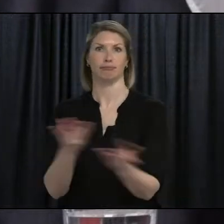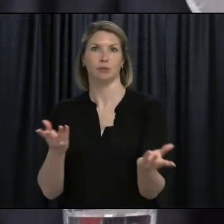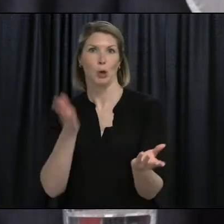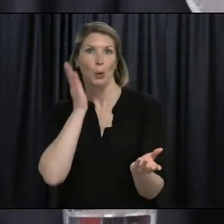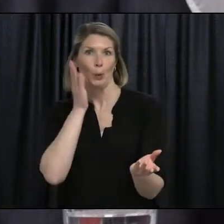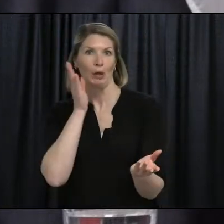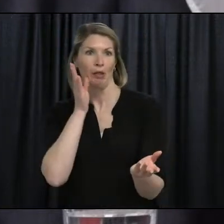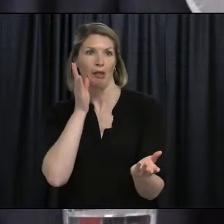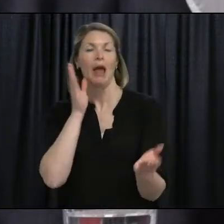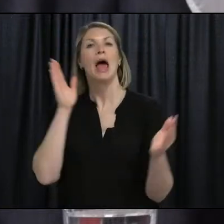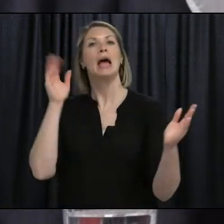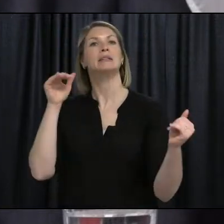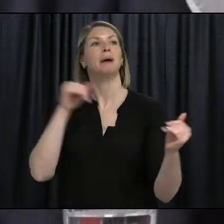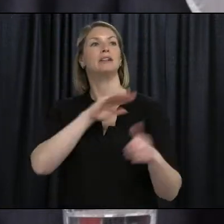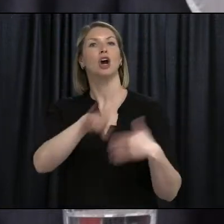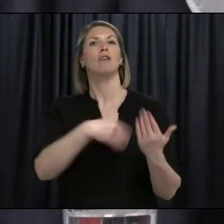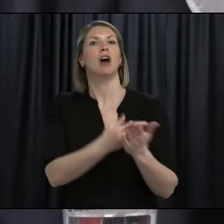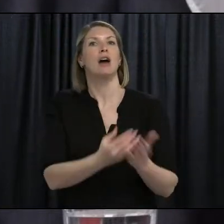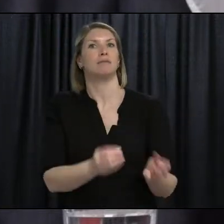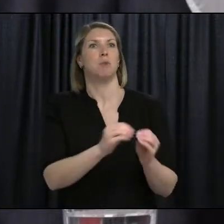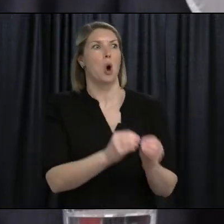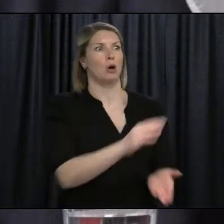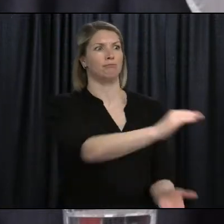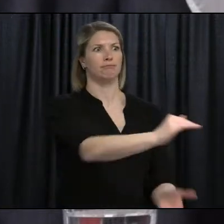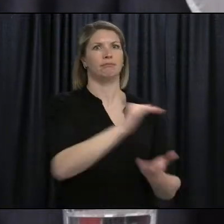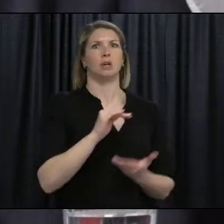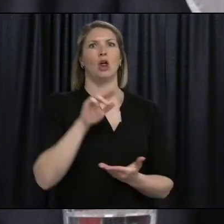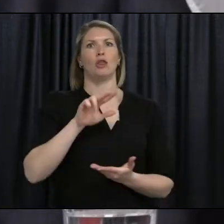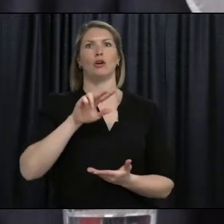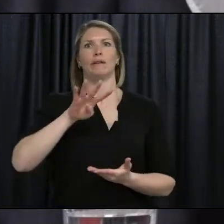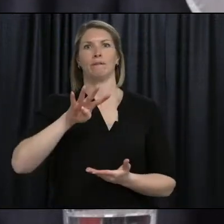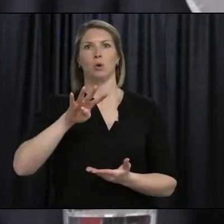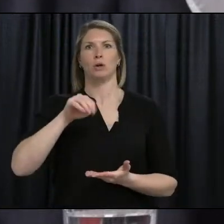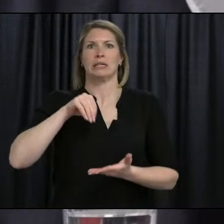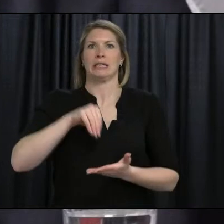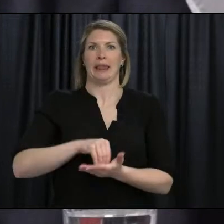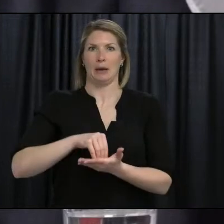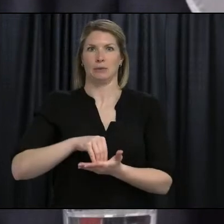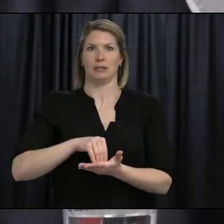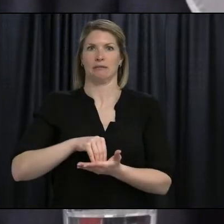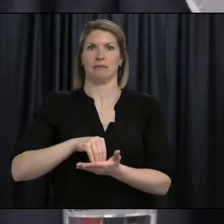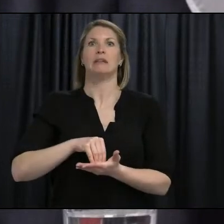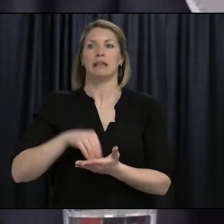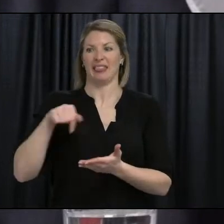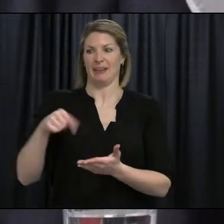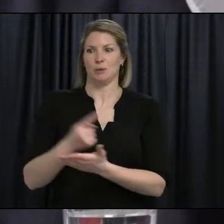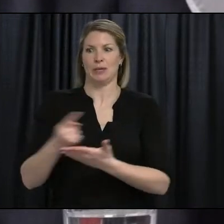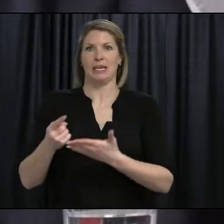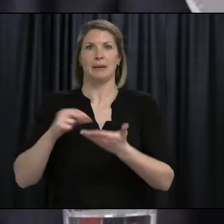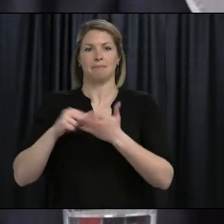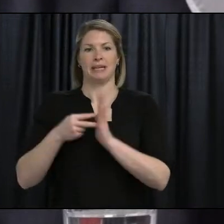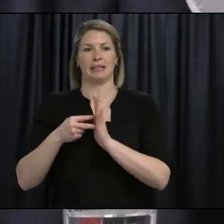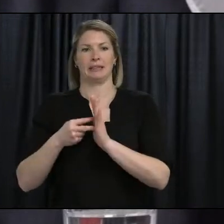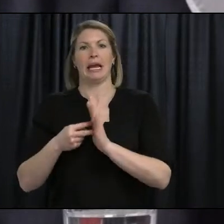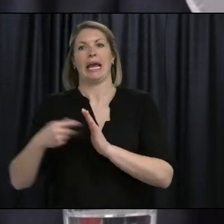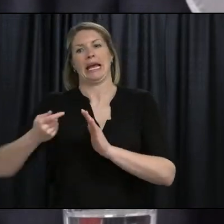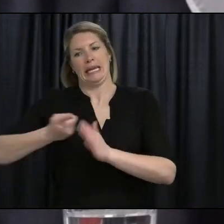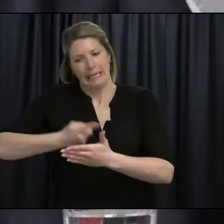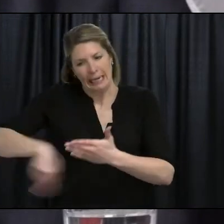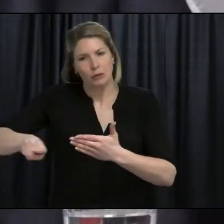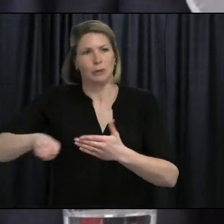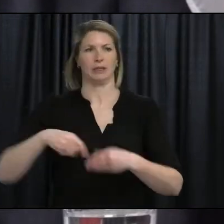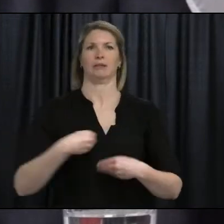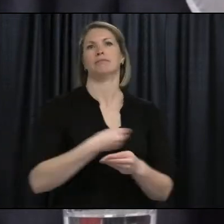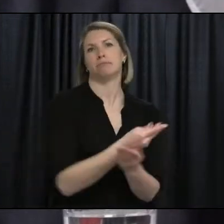another 34,000 at the end of this week, which will be our inventory for next week. So we have a steady pace